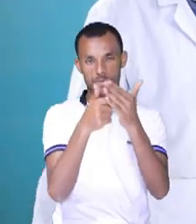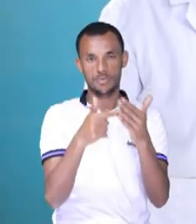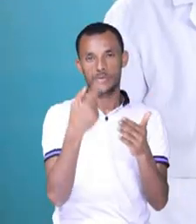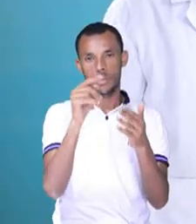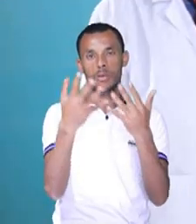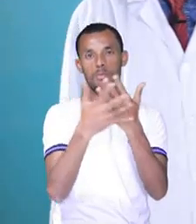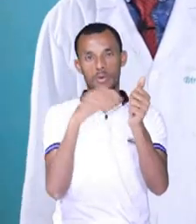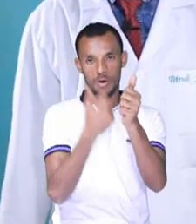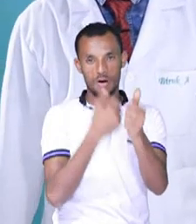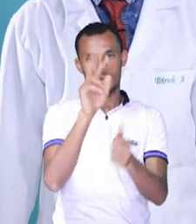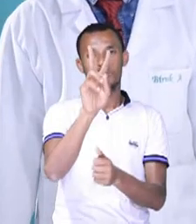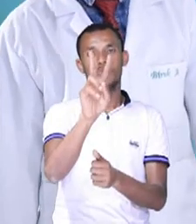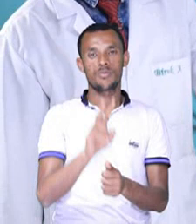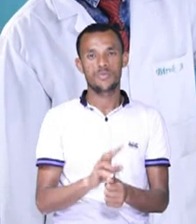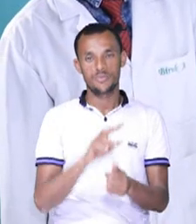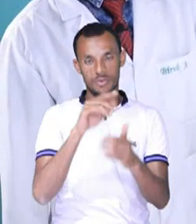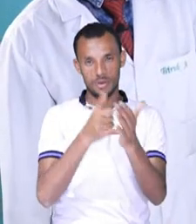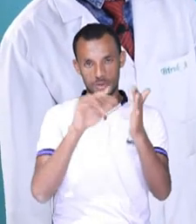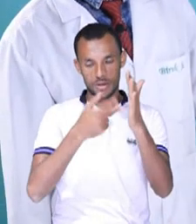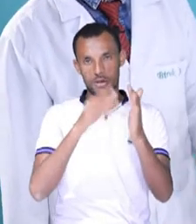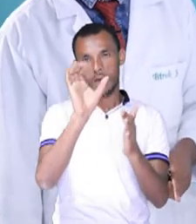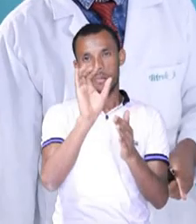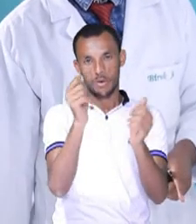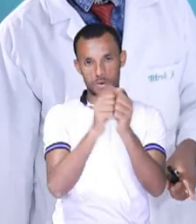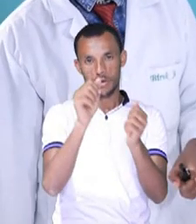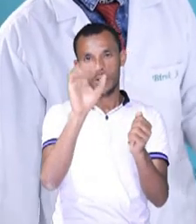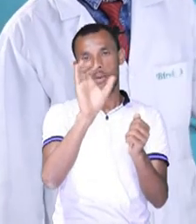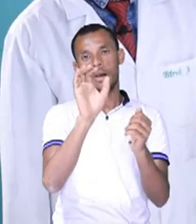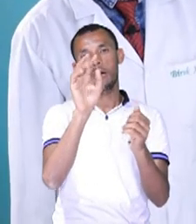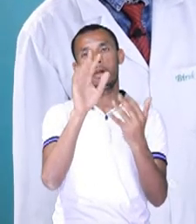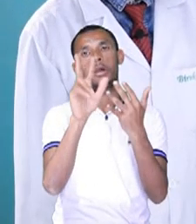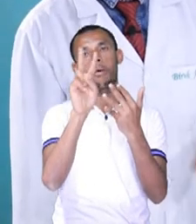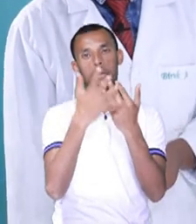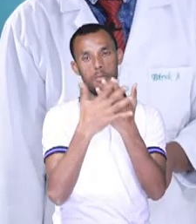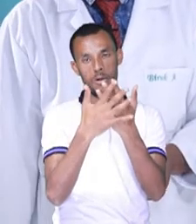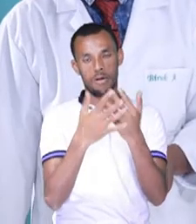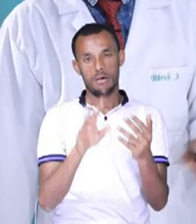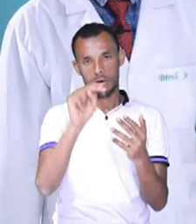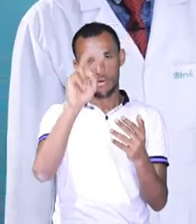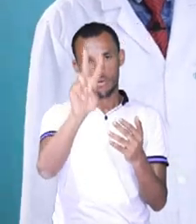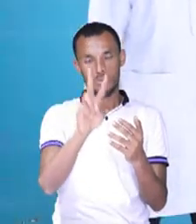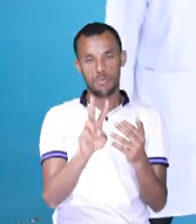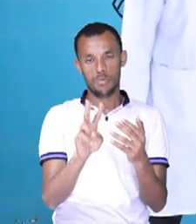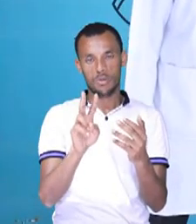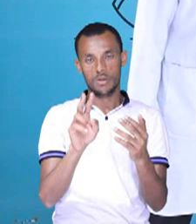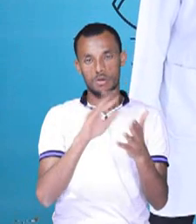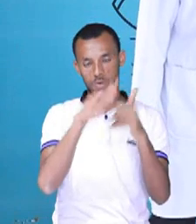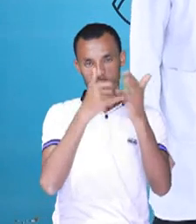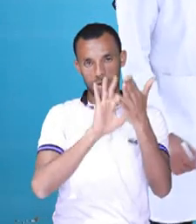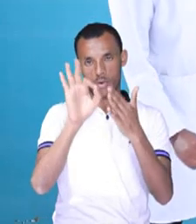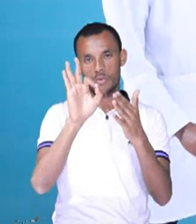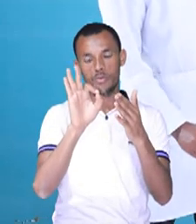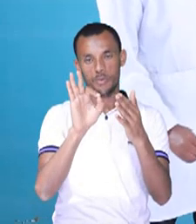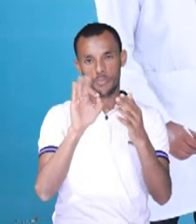the bond order is 2. That means carbon with carbon, a double bond. N2. Total number of electrons